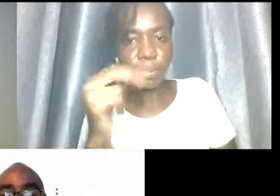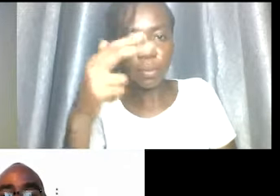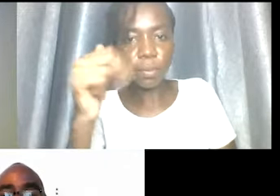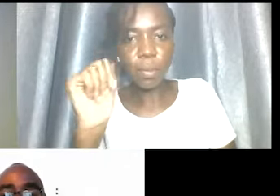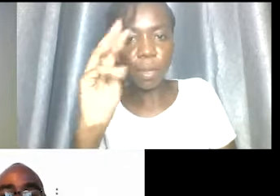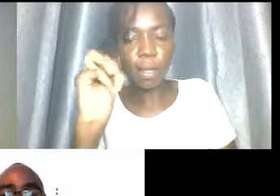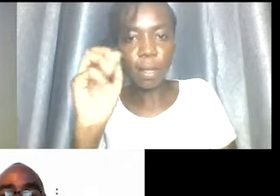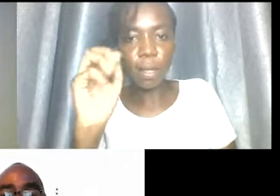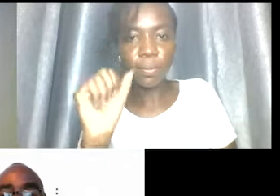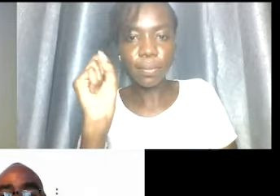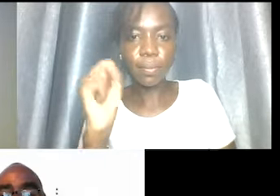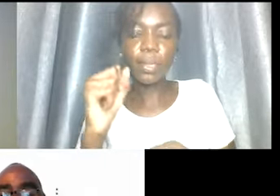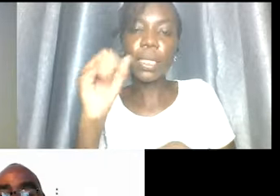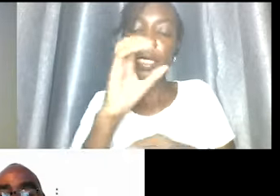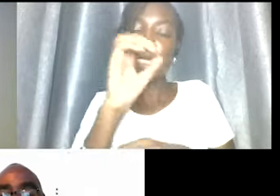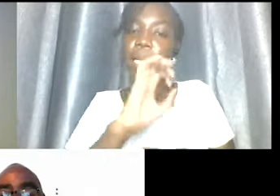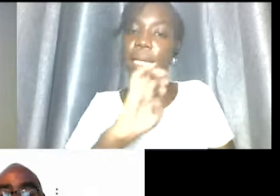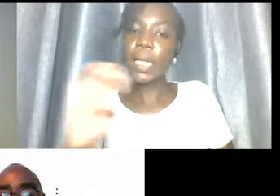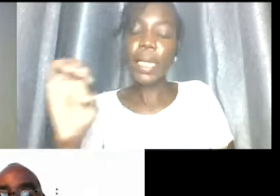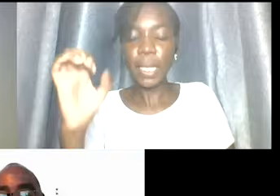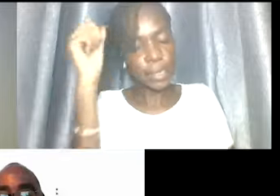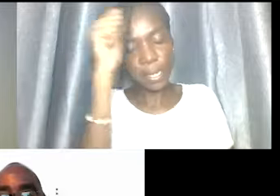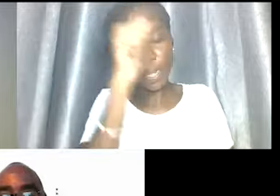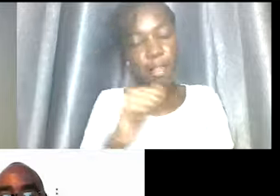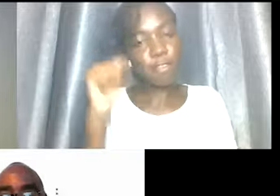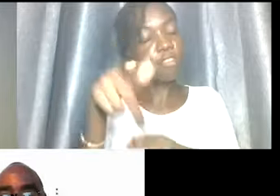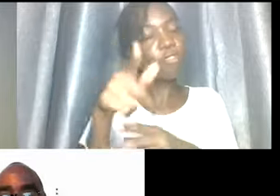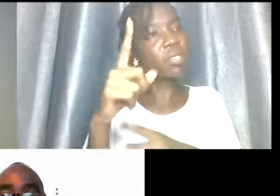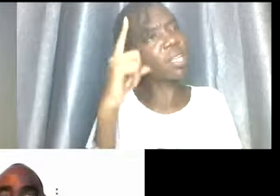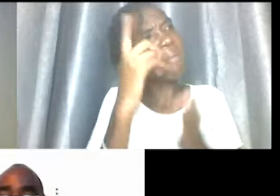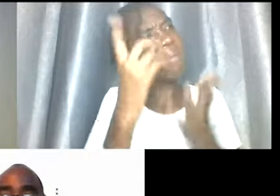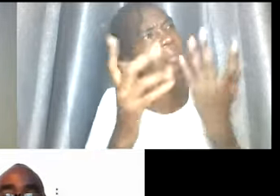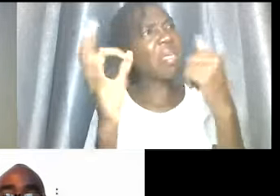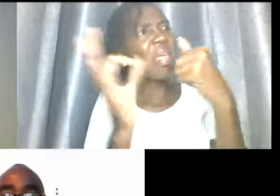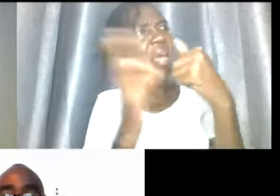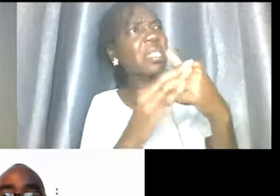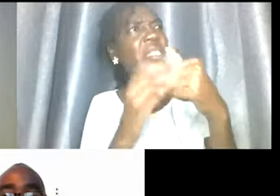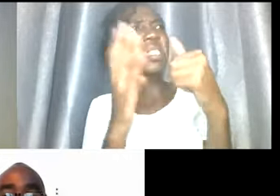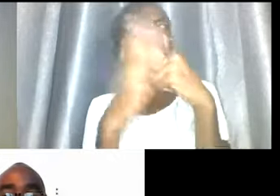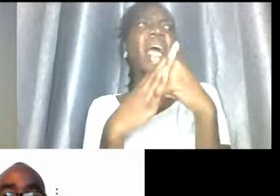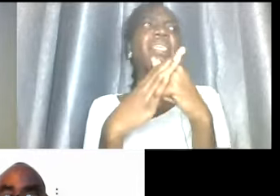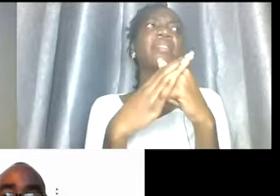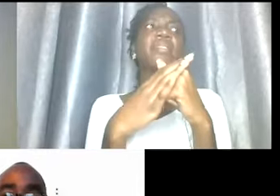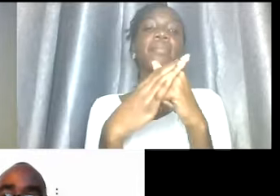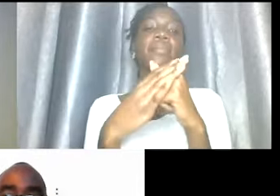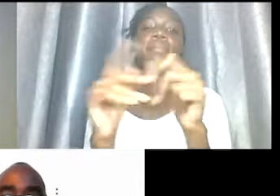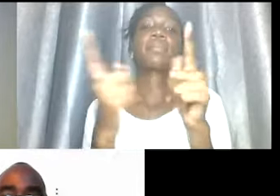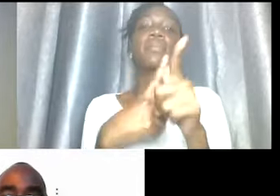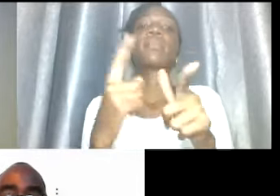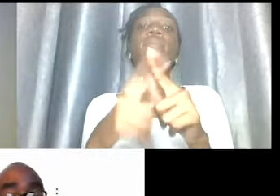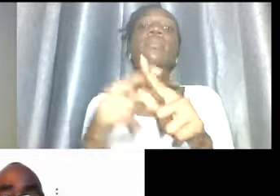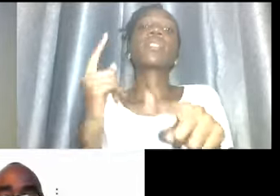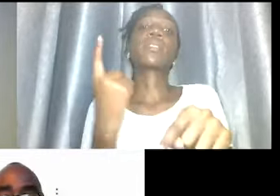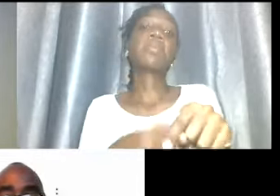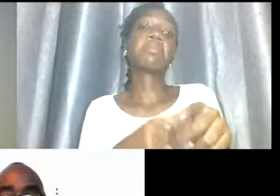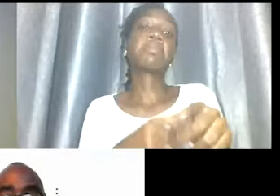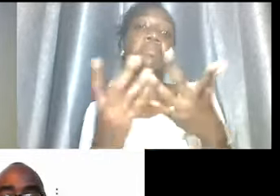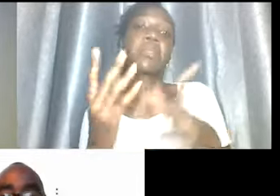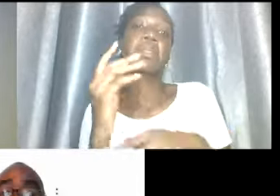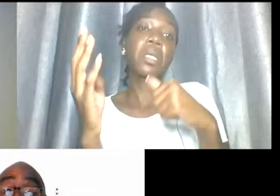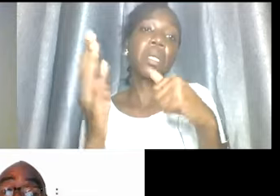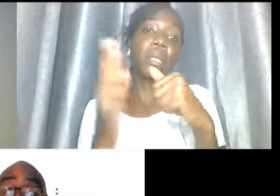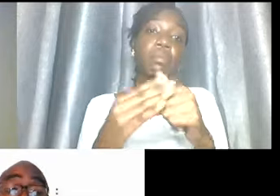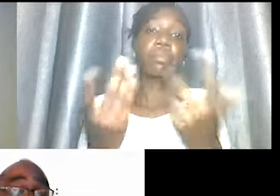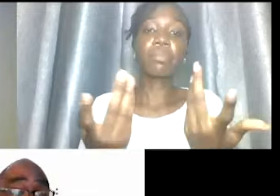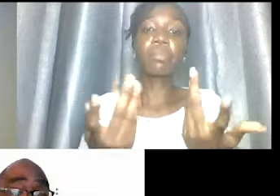at 8, 9 p.m. your time, which is around the time frame right now, it's only 1 p.m. our time, so